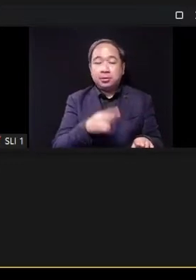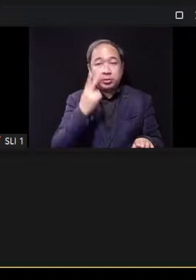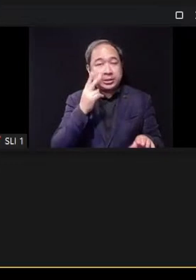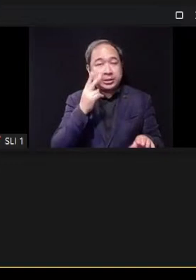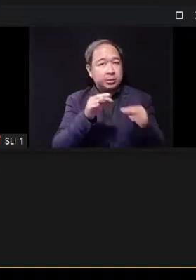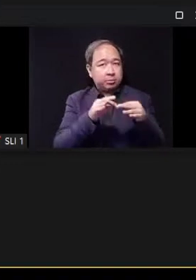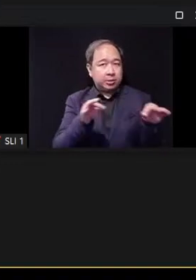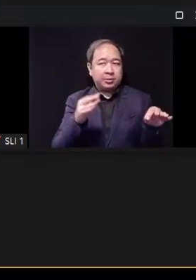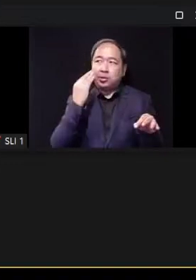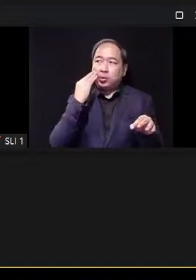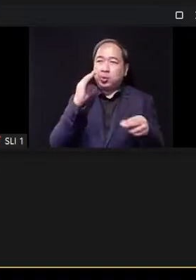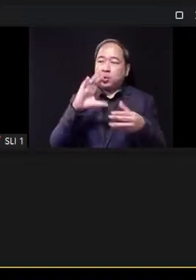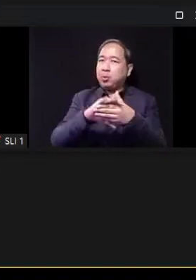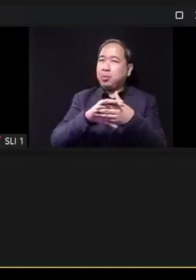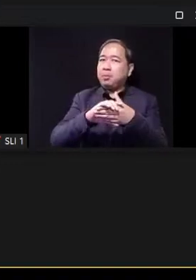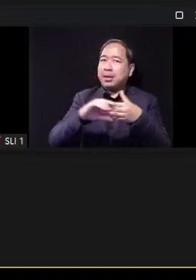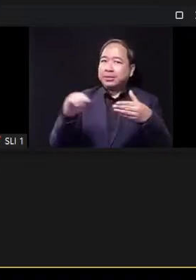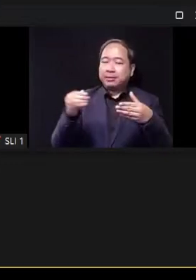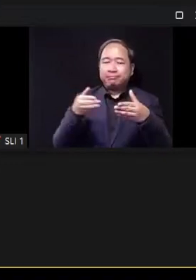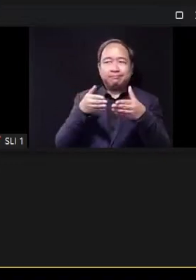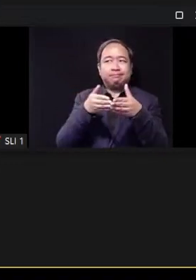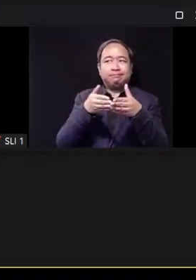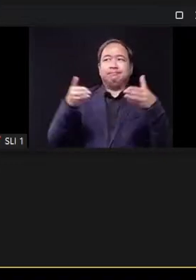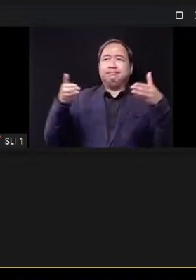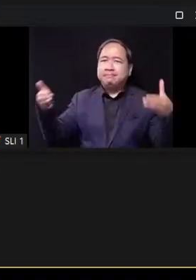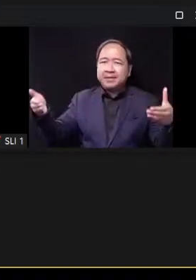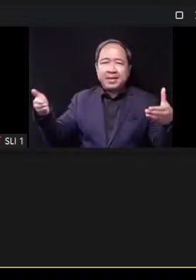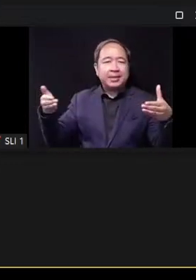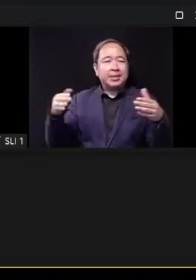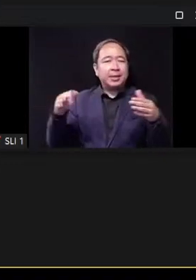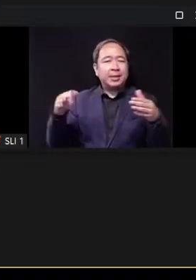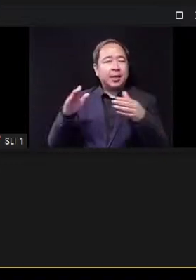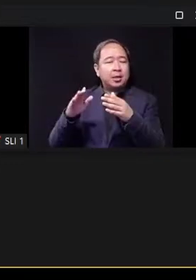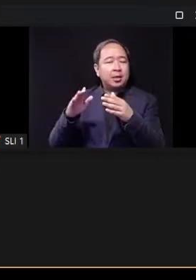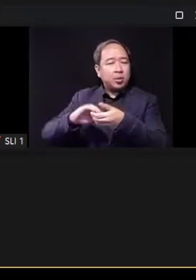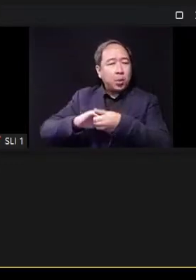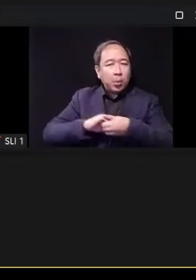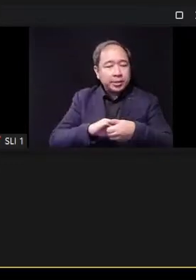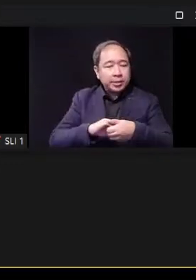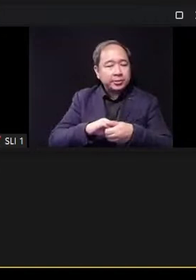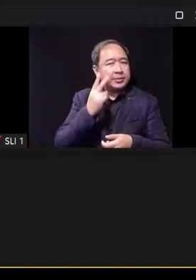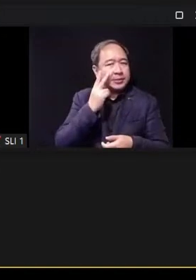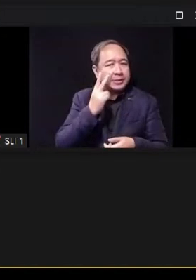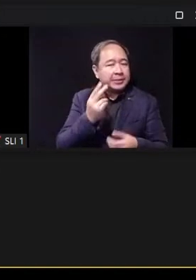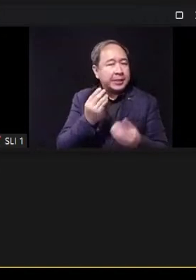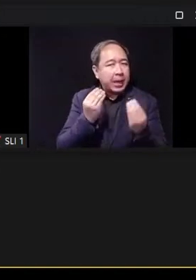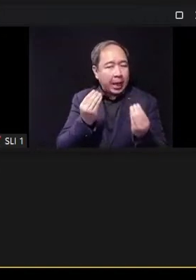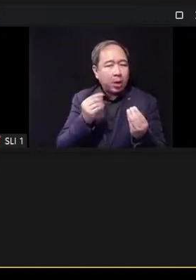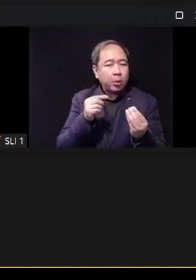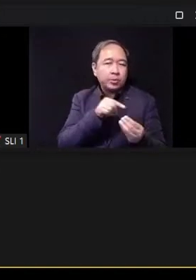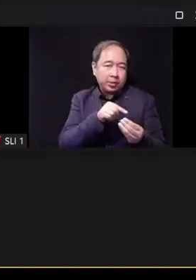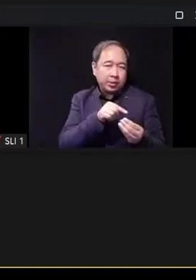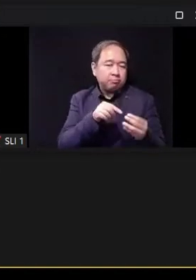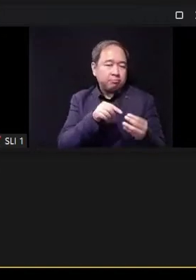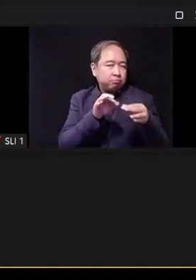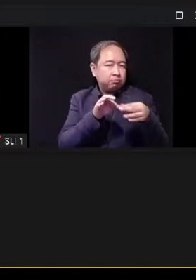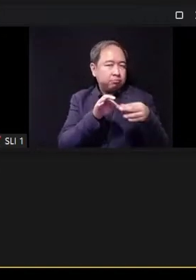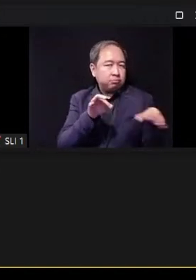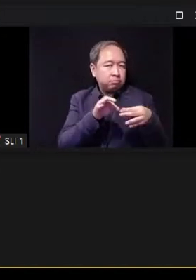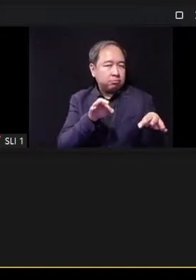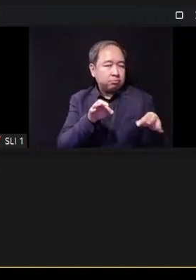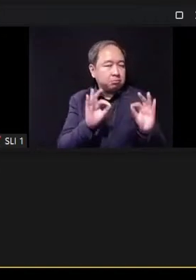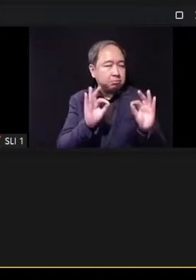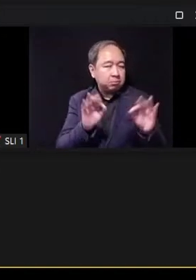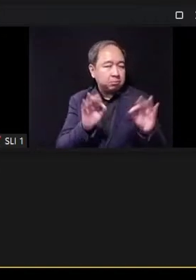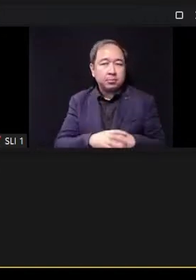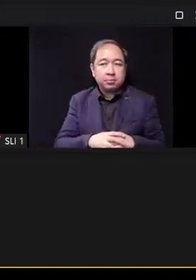is a sprawling organization, so we would like to see that level of discipline imposed here. Thank you very much. Thank you very much to the distinguished delegate